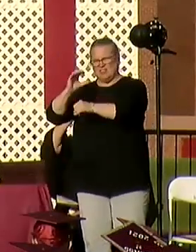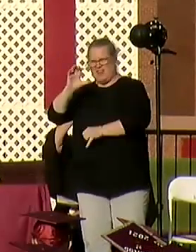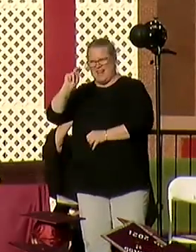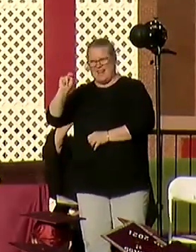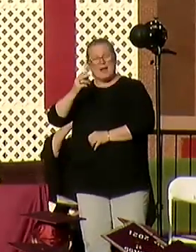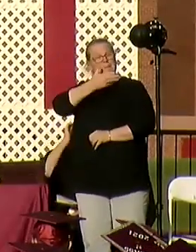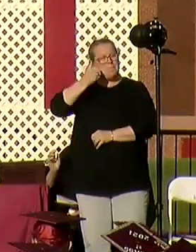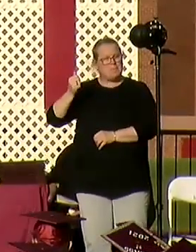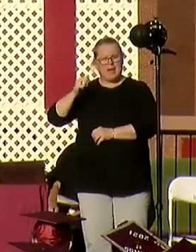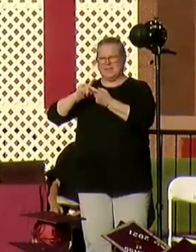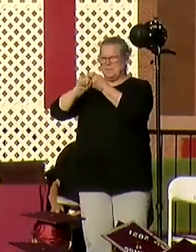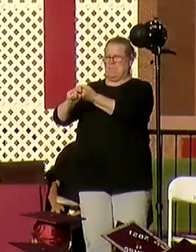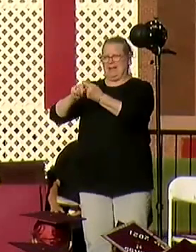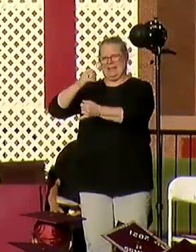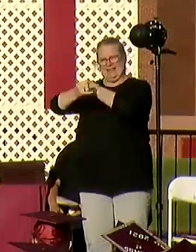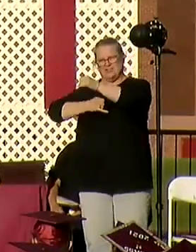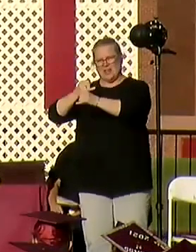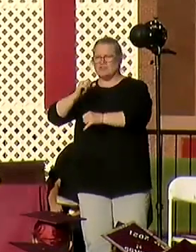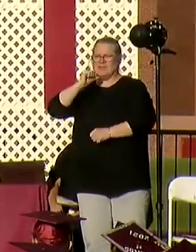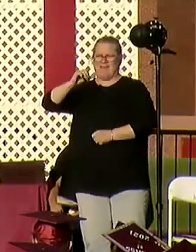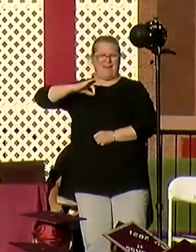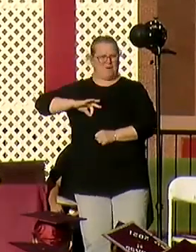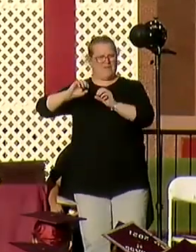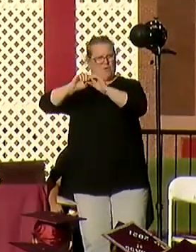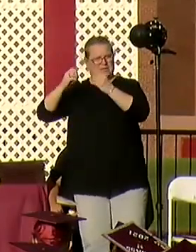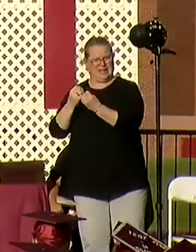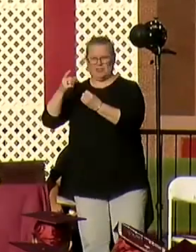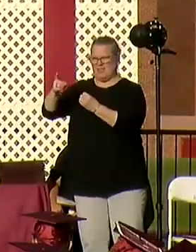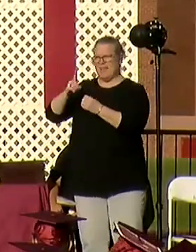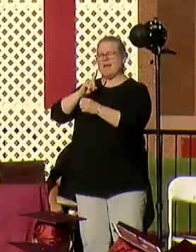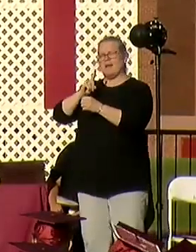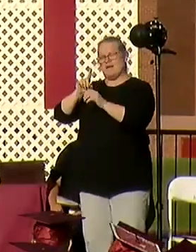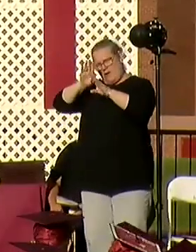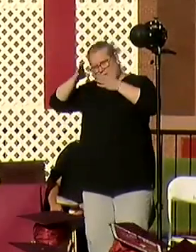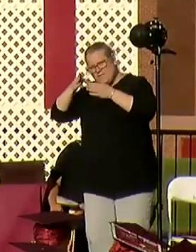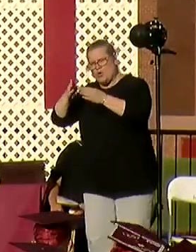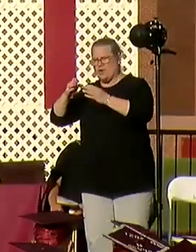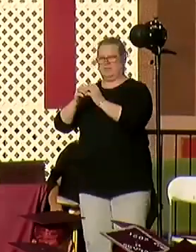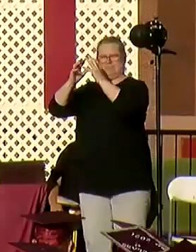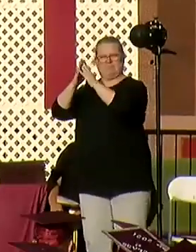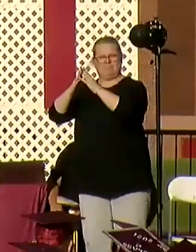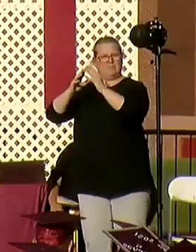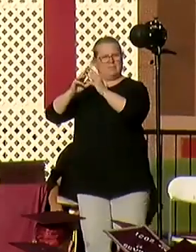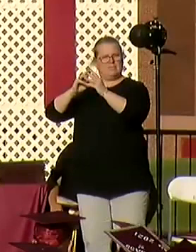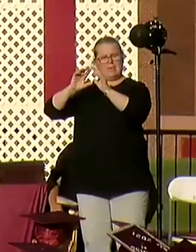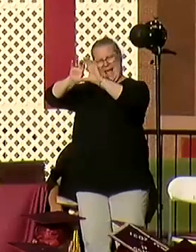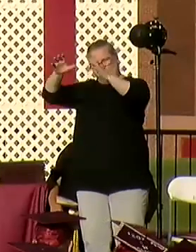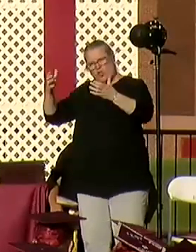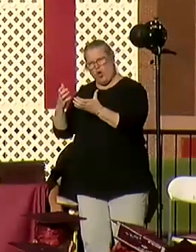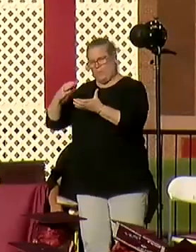International is a nonprofit organization dedicated to establishing a global volunteer movement that